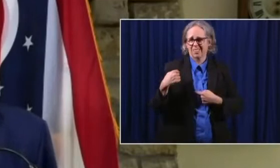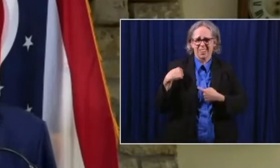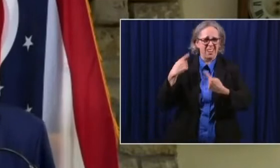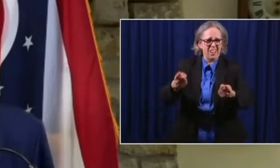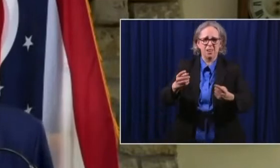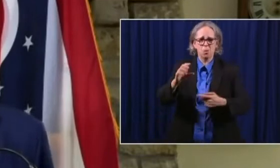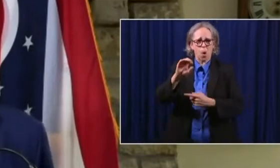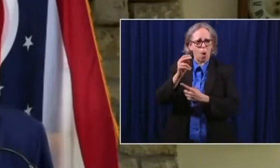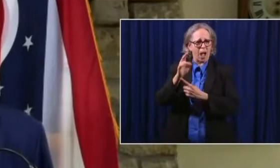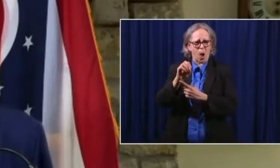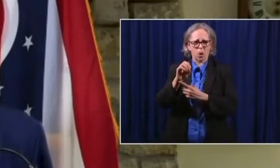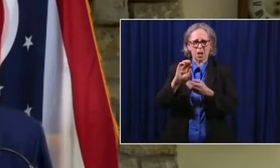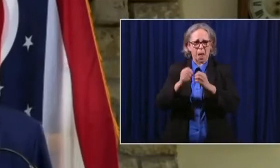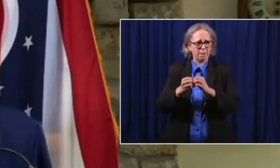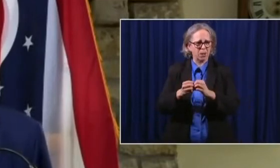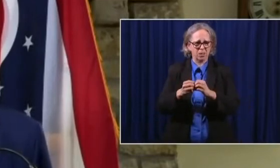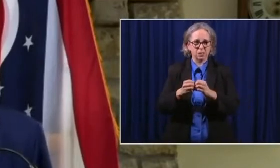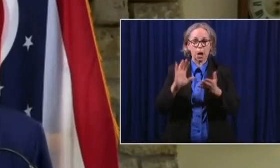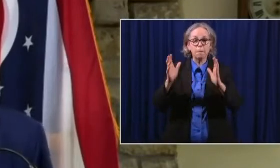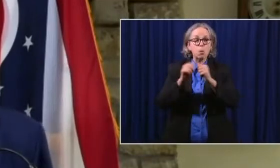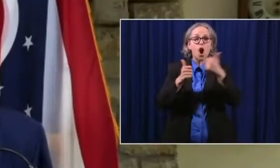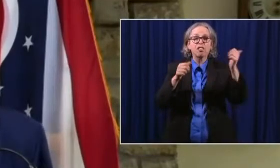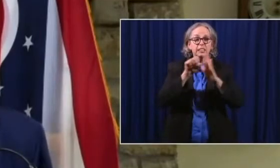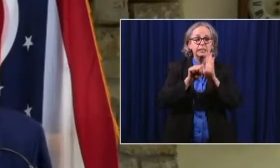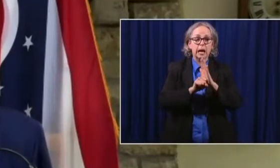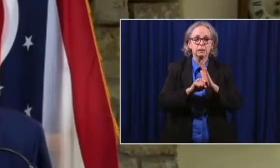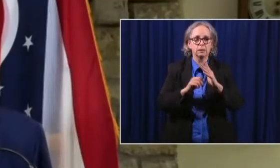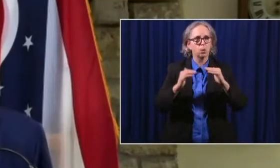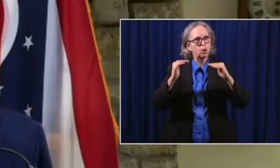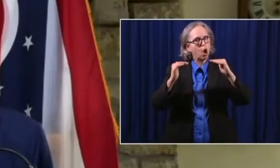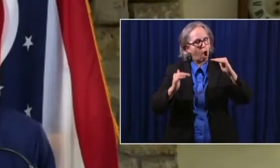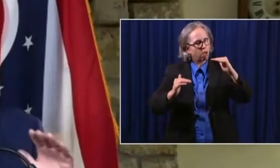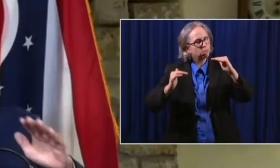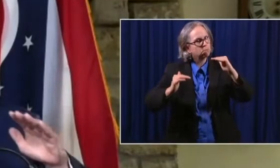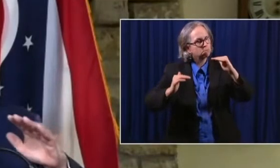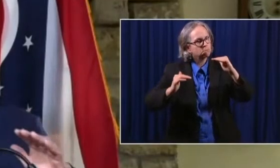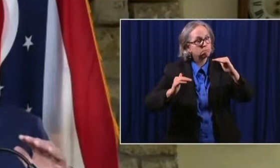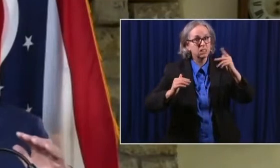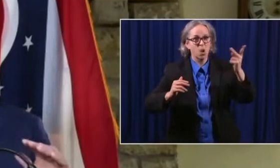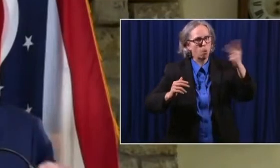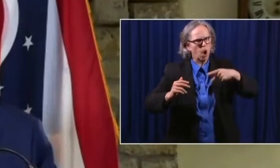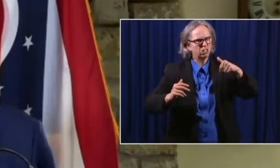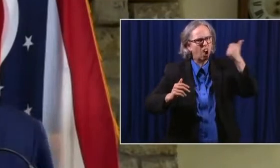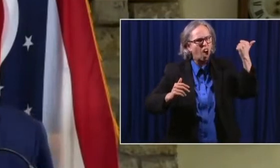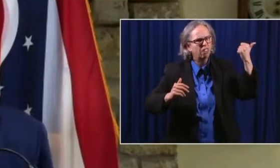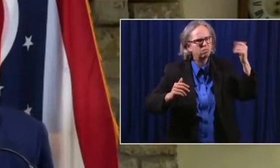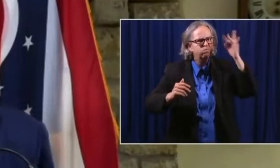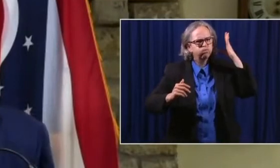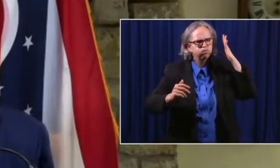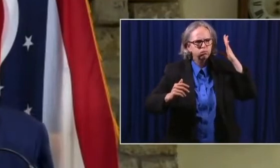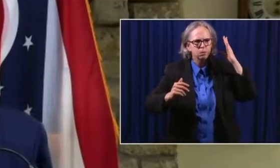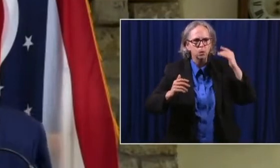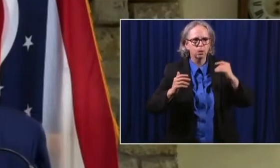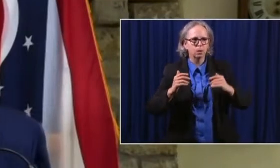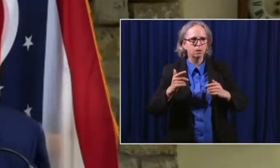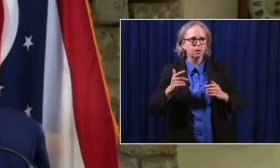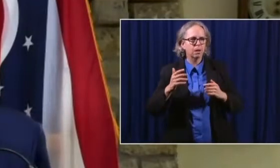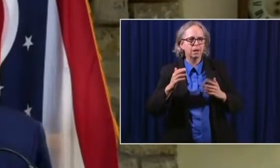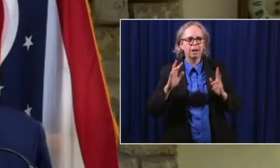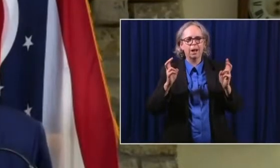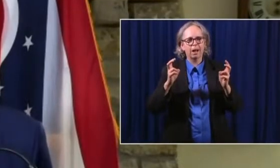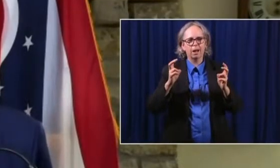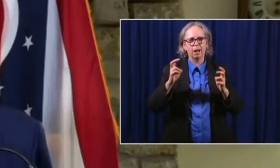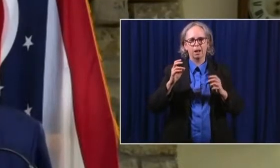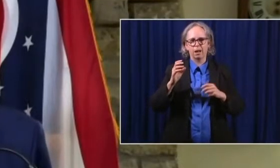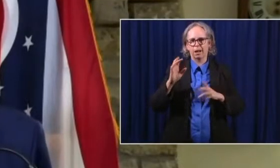no point during this have we been on fire. We've been where we were concerned, but Ohioans